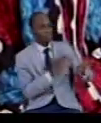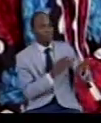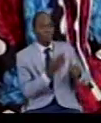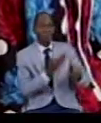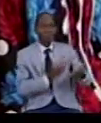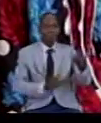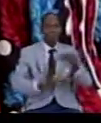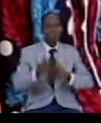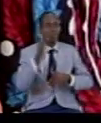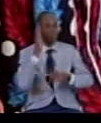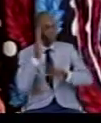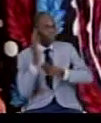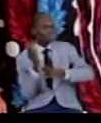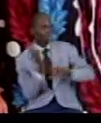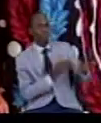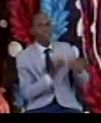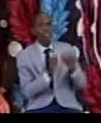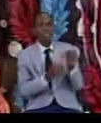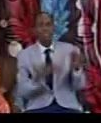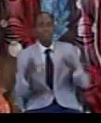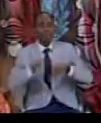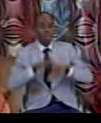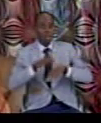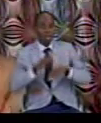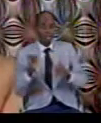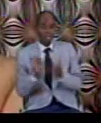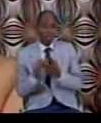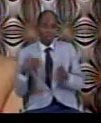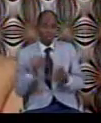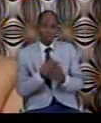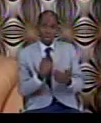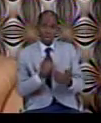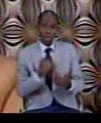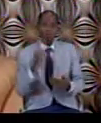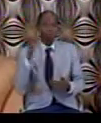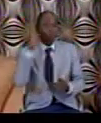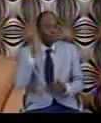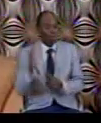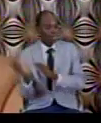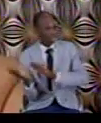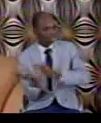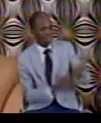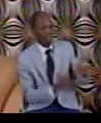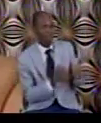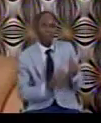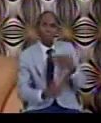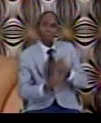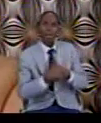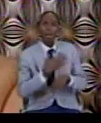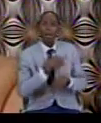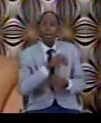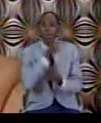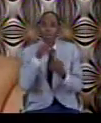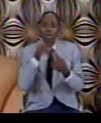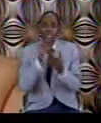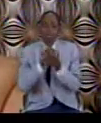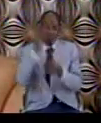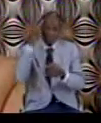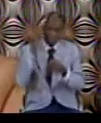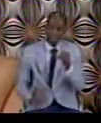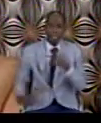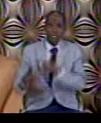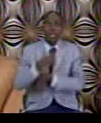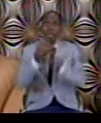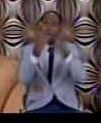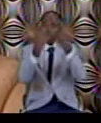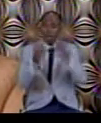the connections, anything on earth that we have, we're going to leave everything behind. And when that final day comes for you to leave